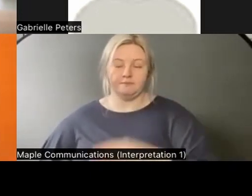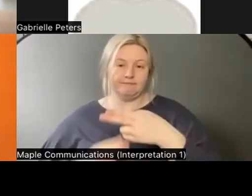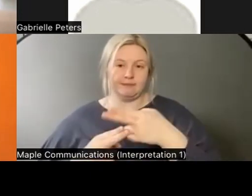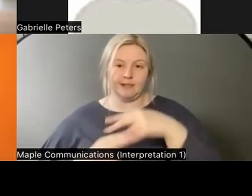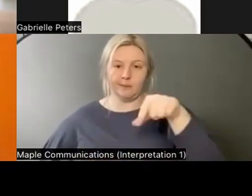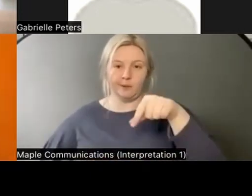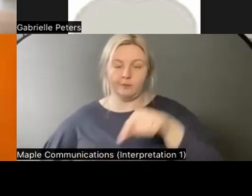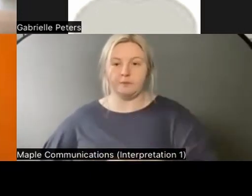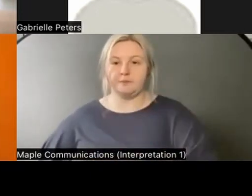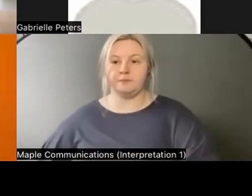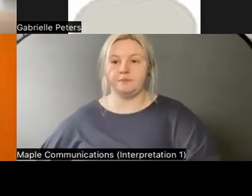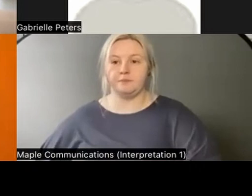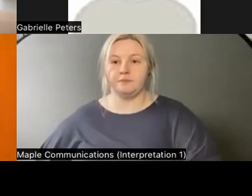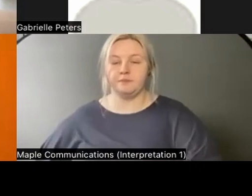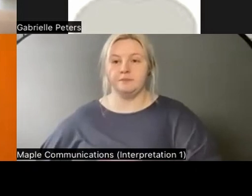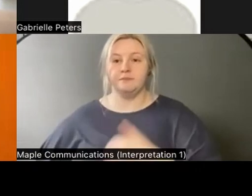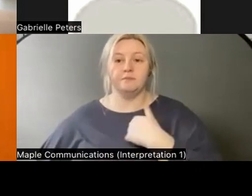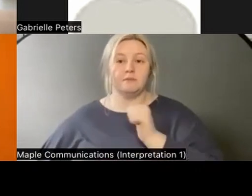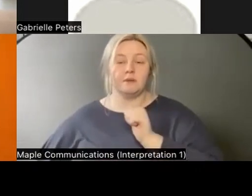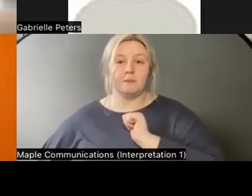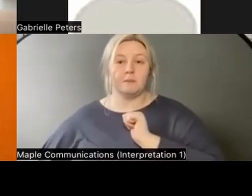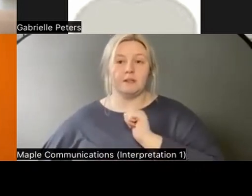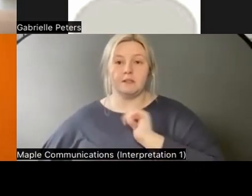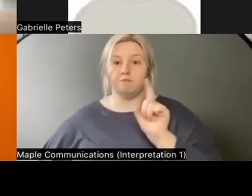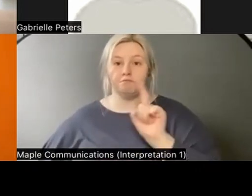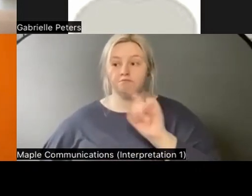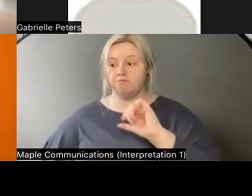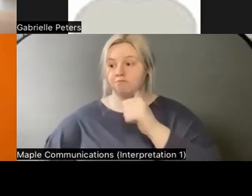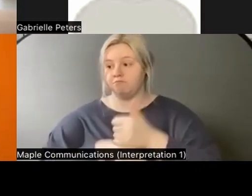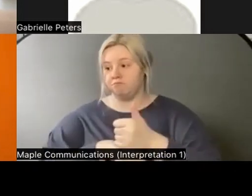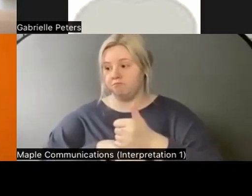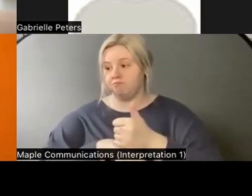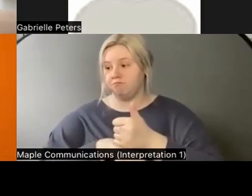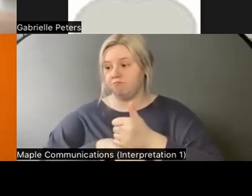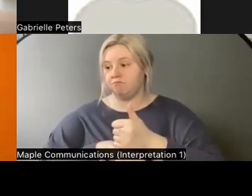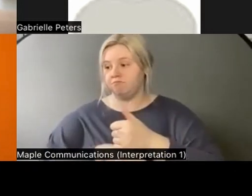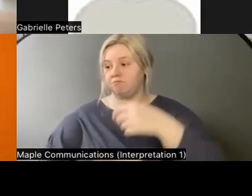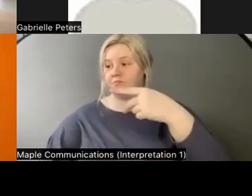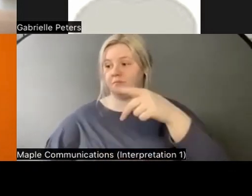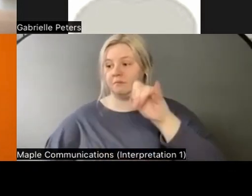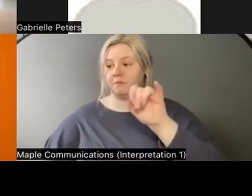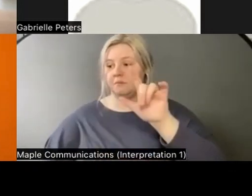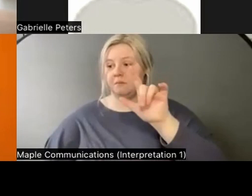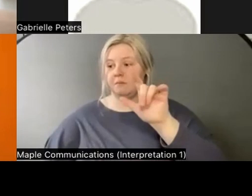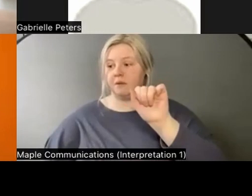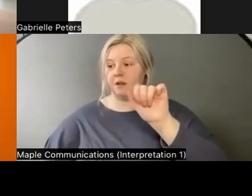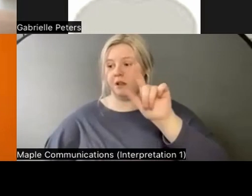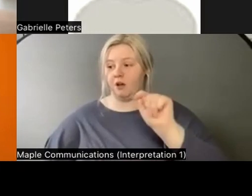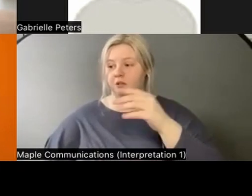I come to you from the land of the Palaut and Chiquayak tribes of the Stalo Nation.